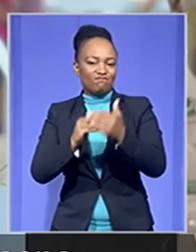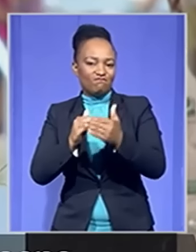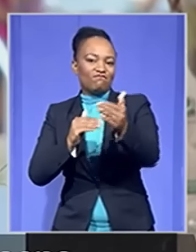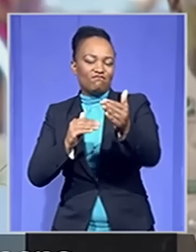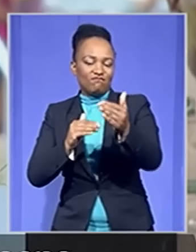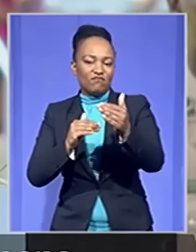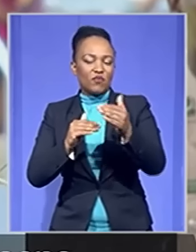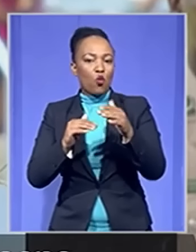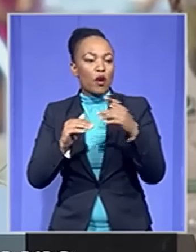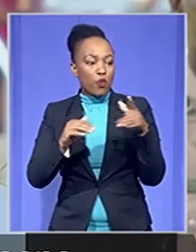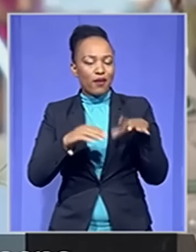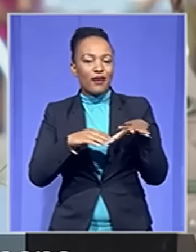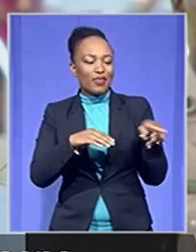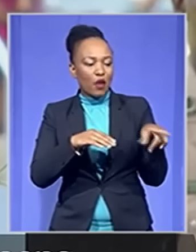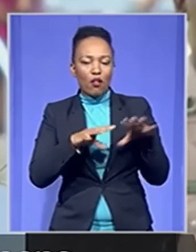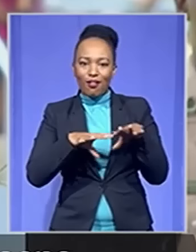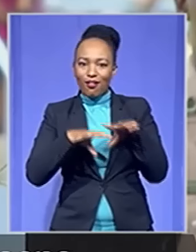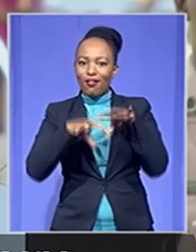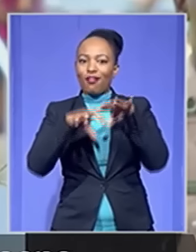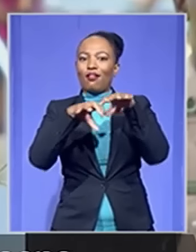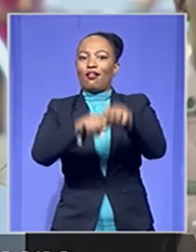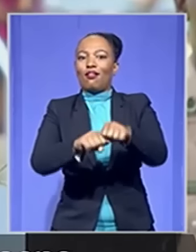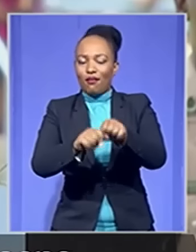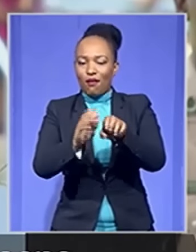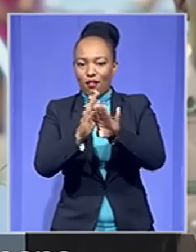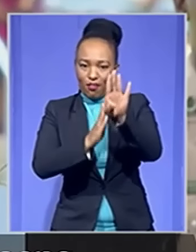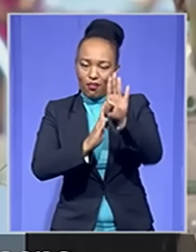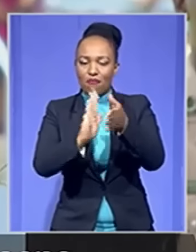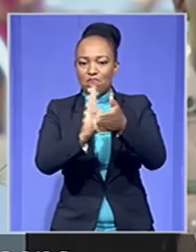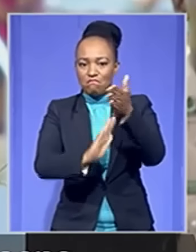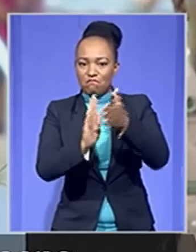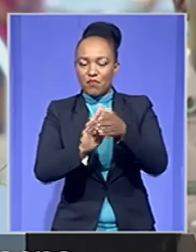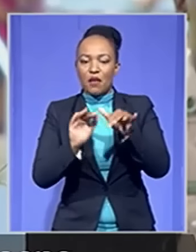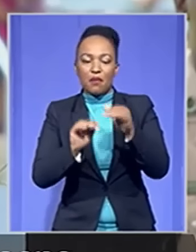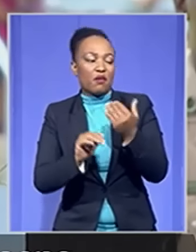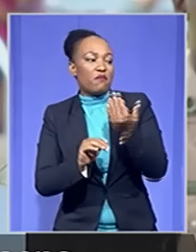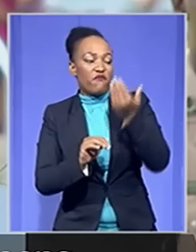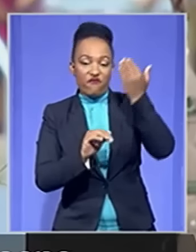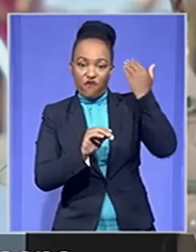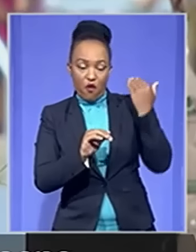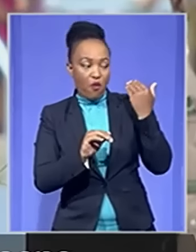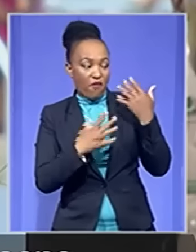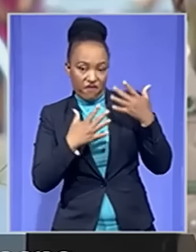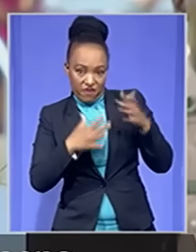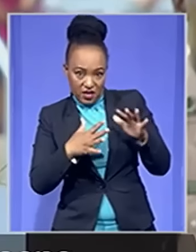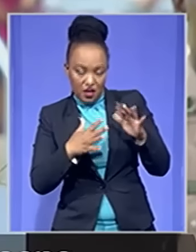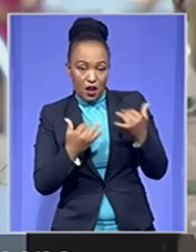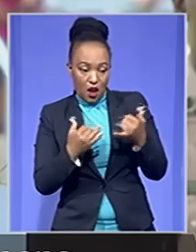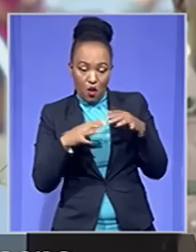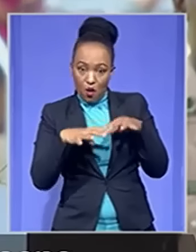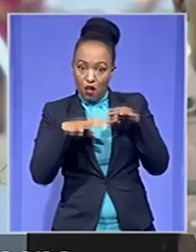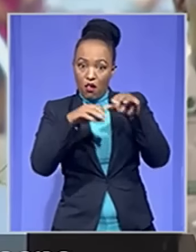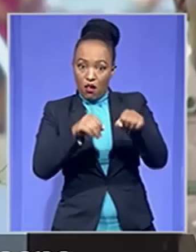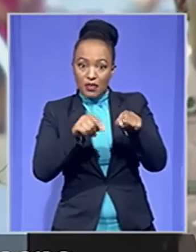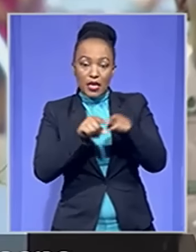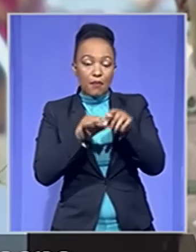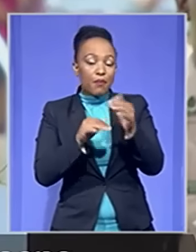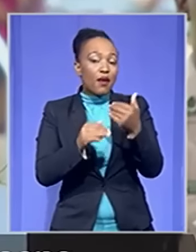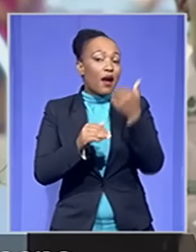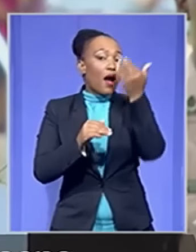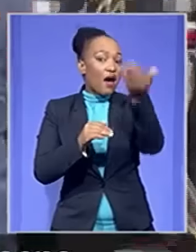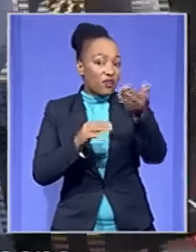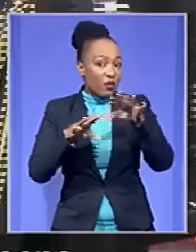sails. Let's carry those who came before us, those we have today, and those who will come after